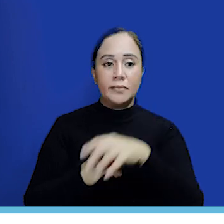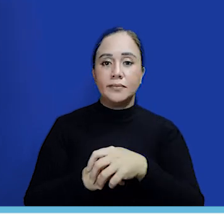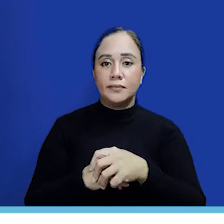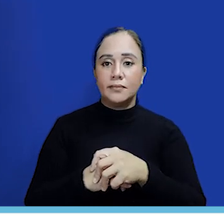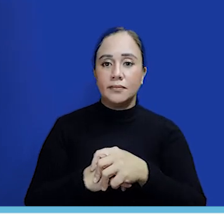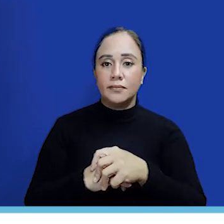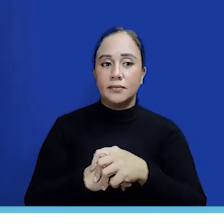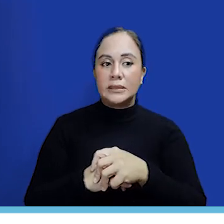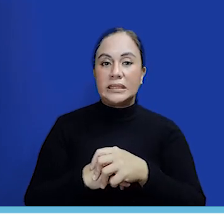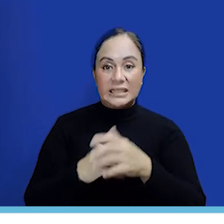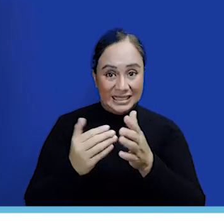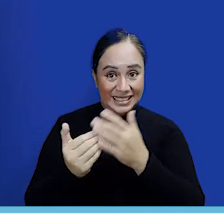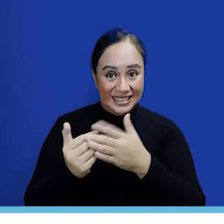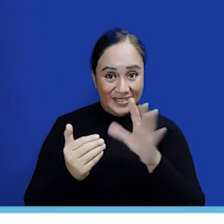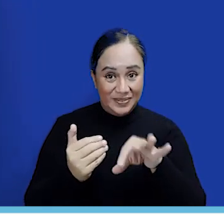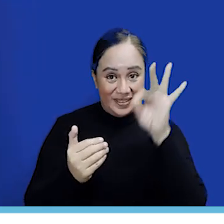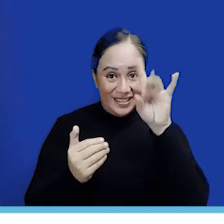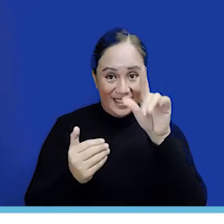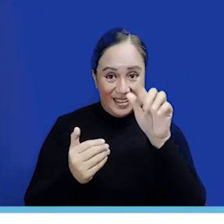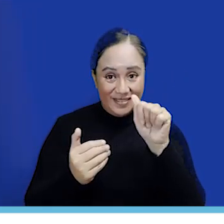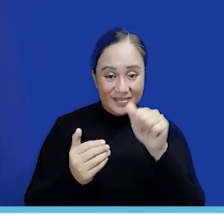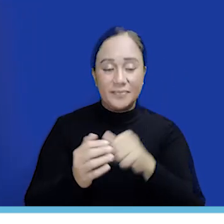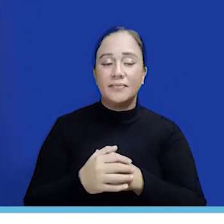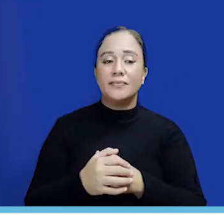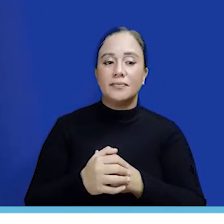3. Was it easy to find data?